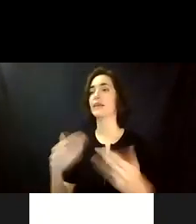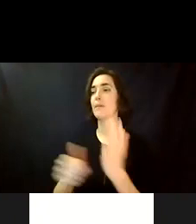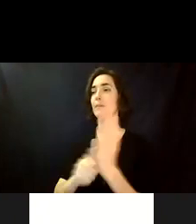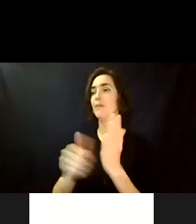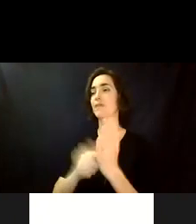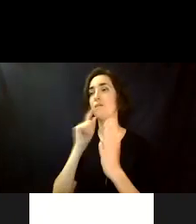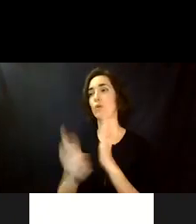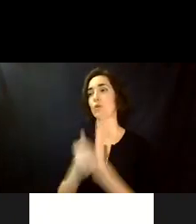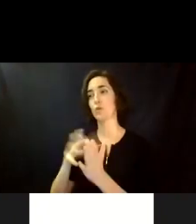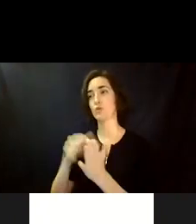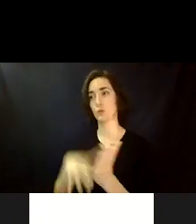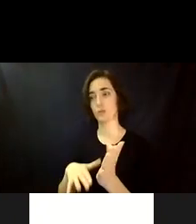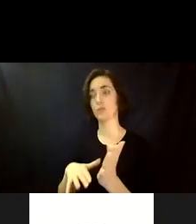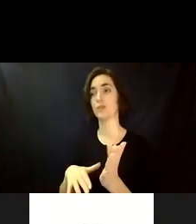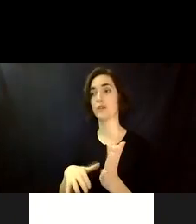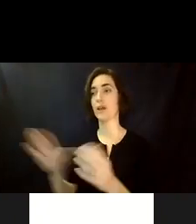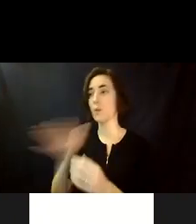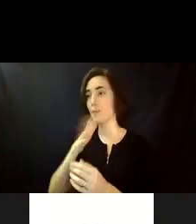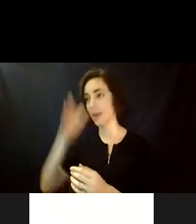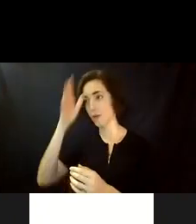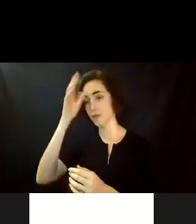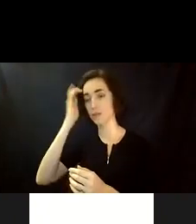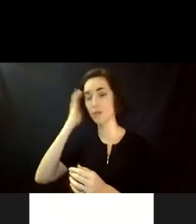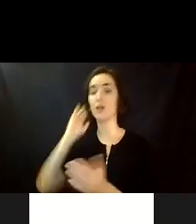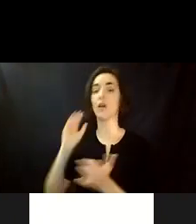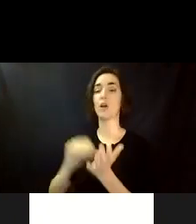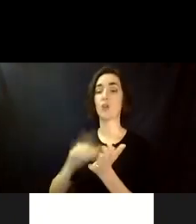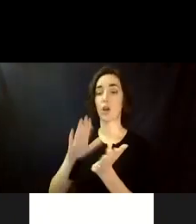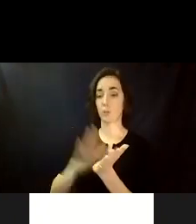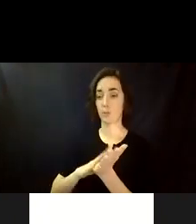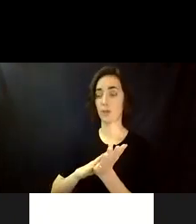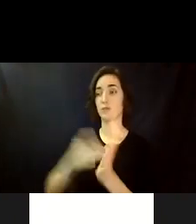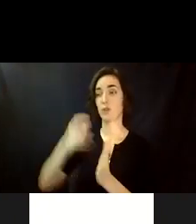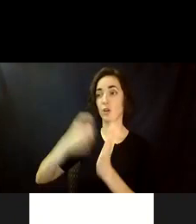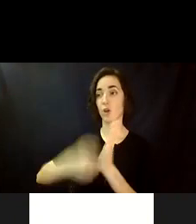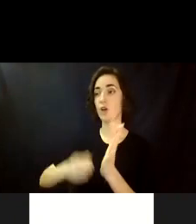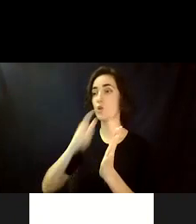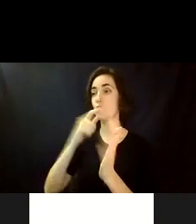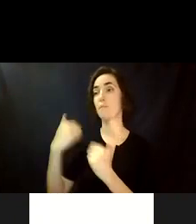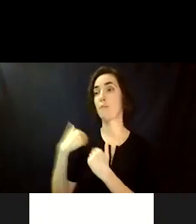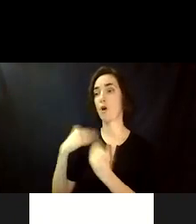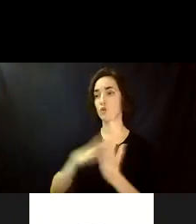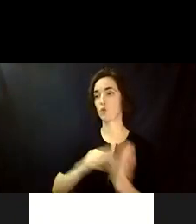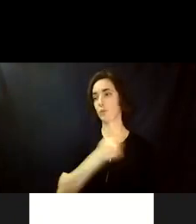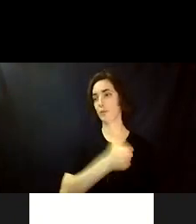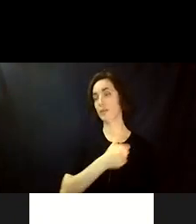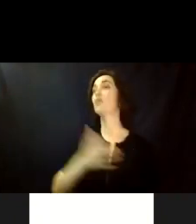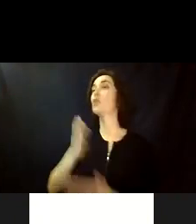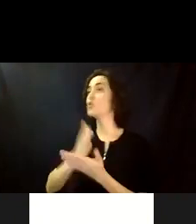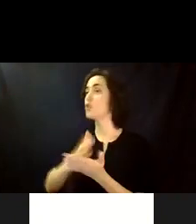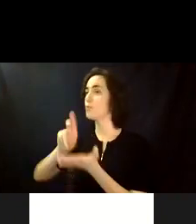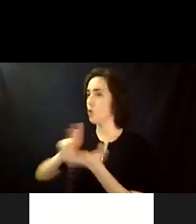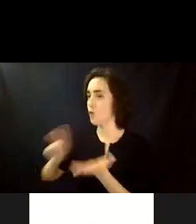the costs for documentation is on the student. Some universities have been able to get things in